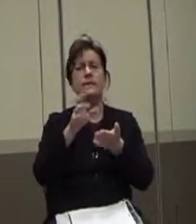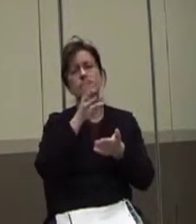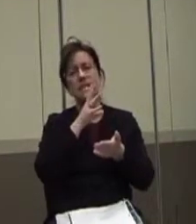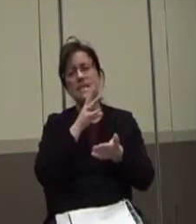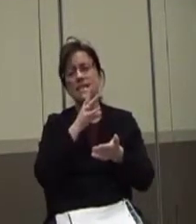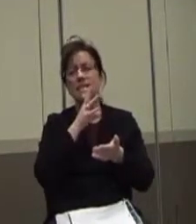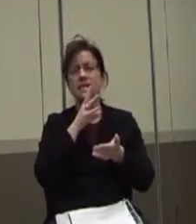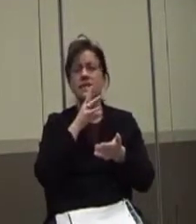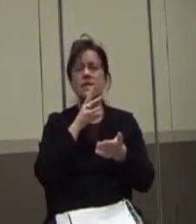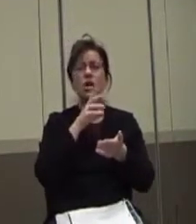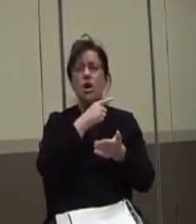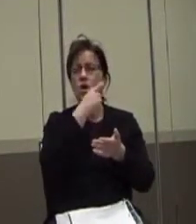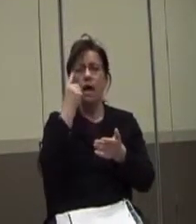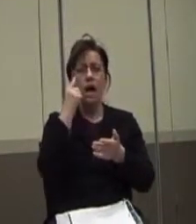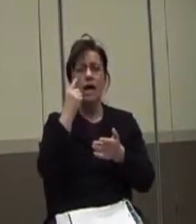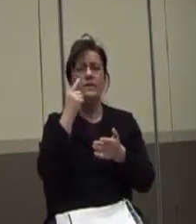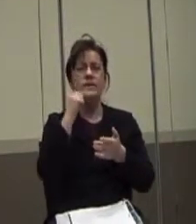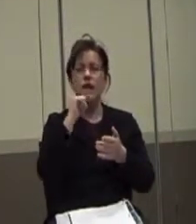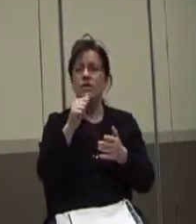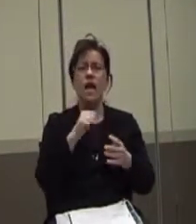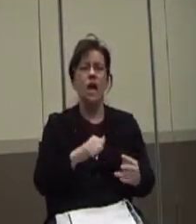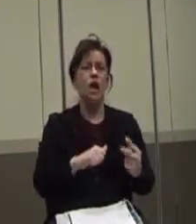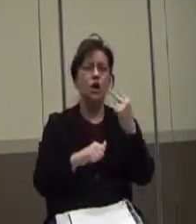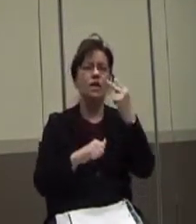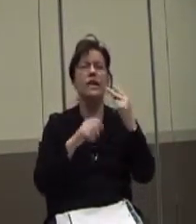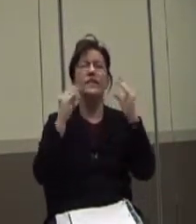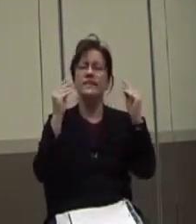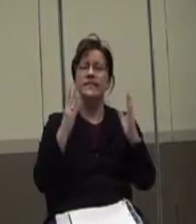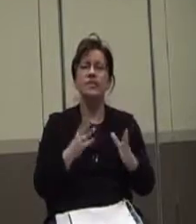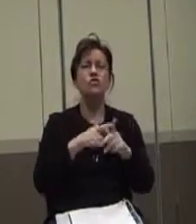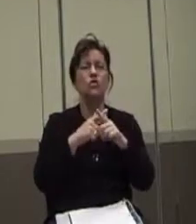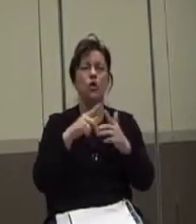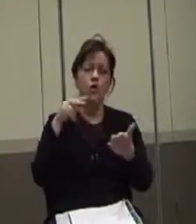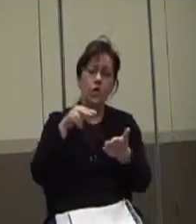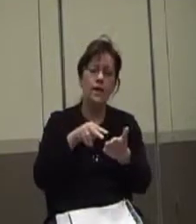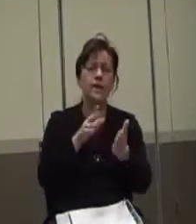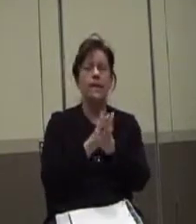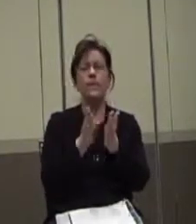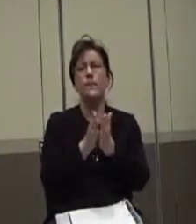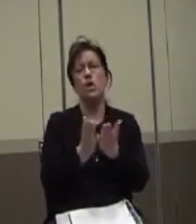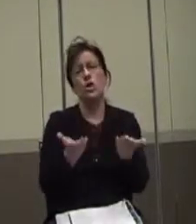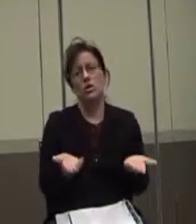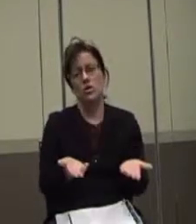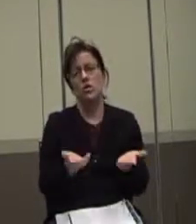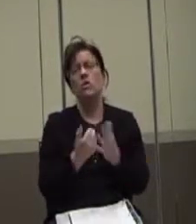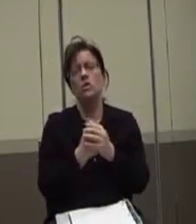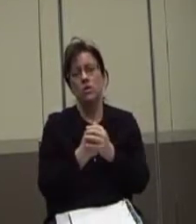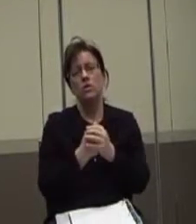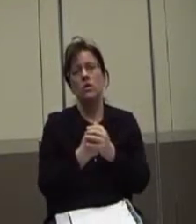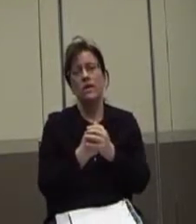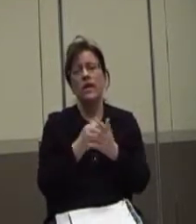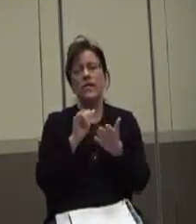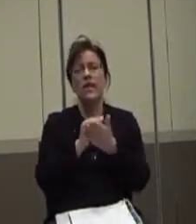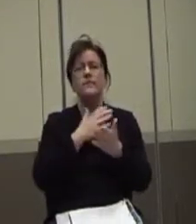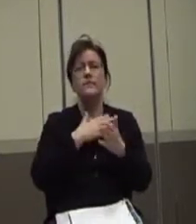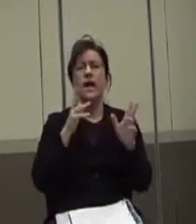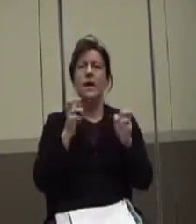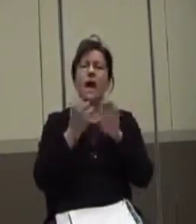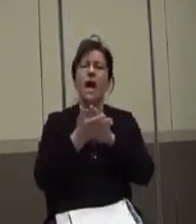speaking, or her eyes are directed towards the instructor or instructional material. All right? So that becomes my operational